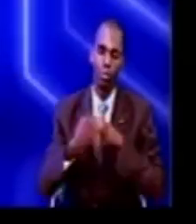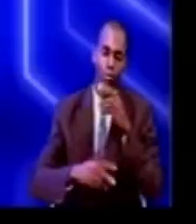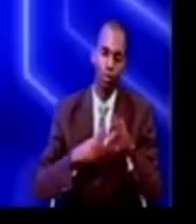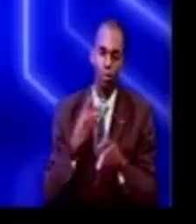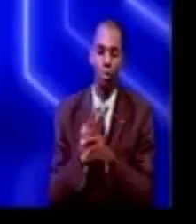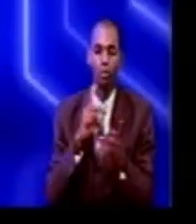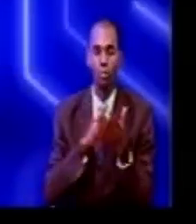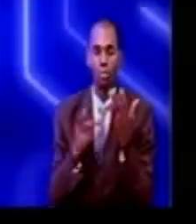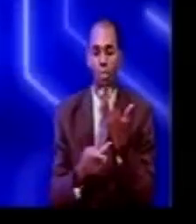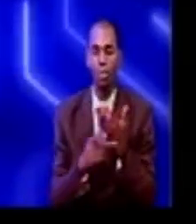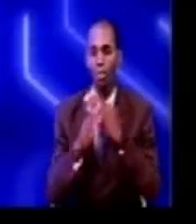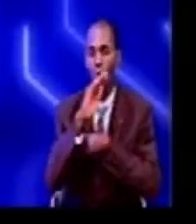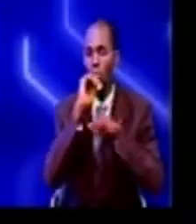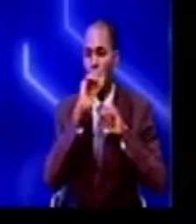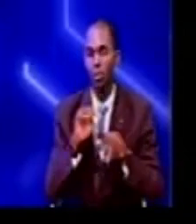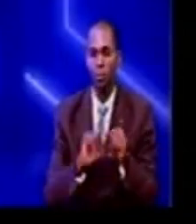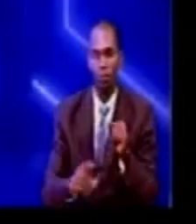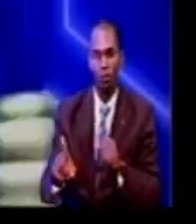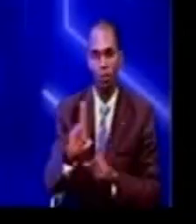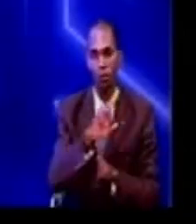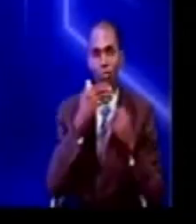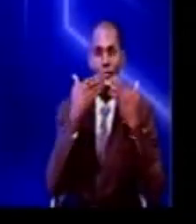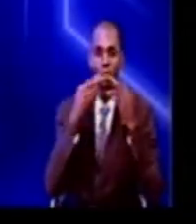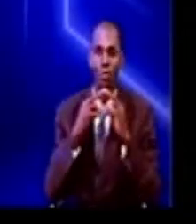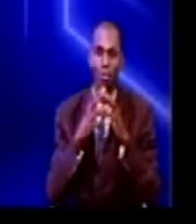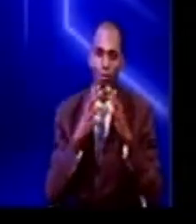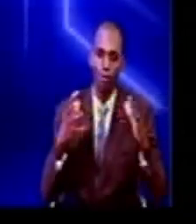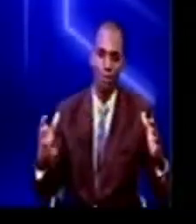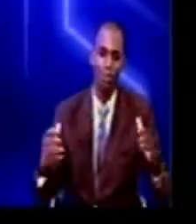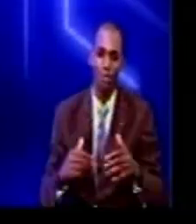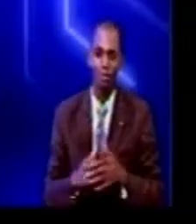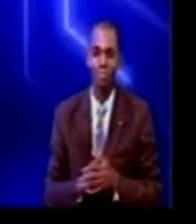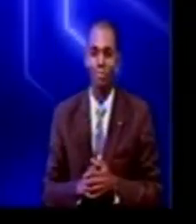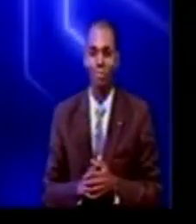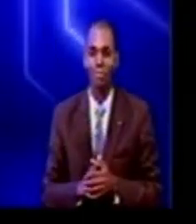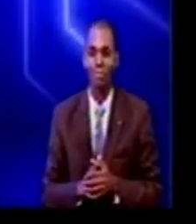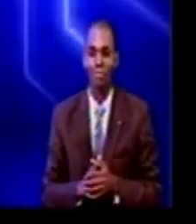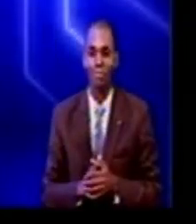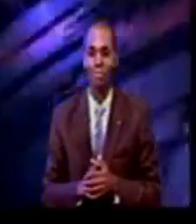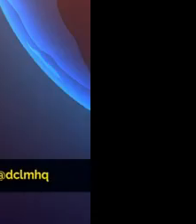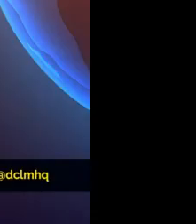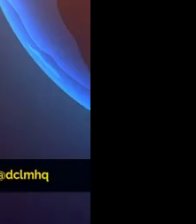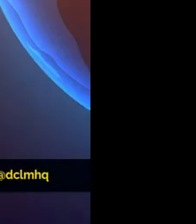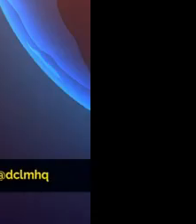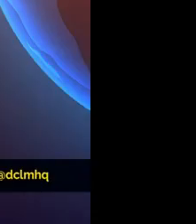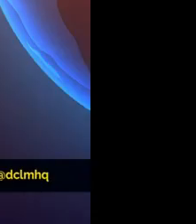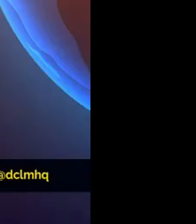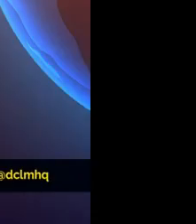during that global crusade. God bless every one of you. Thank you very much.